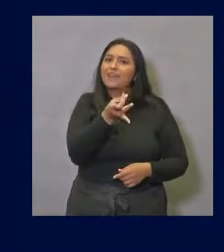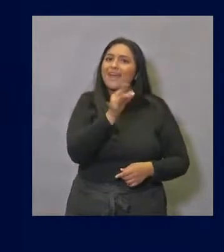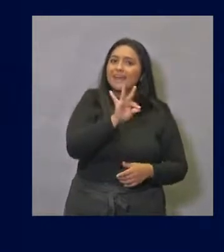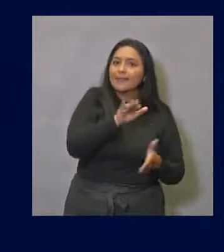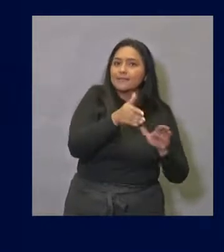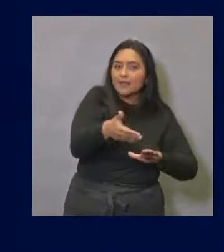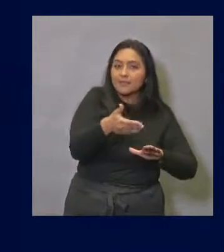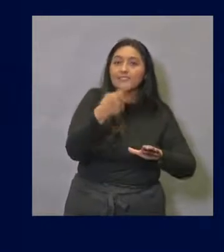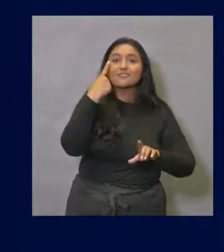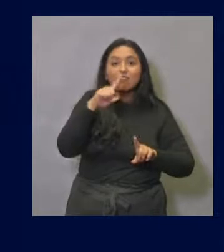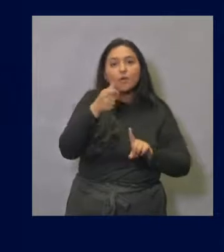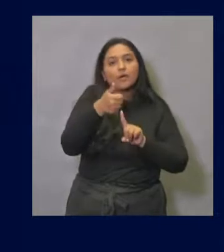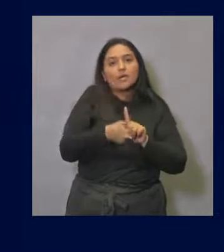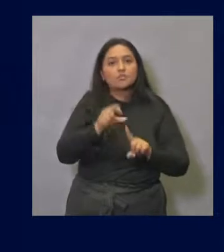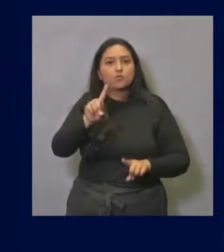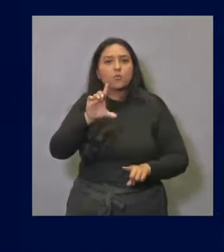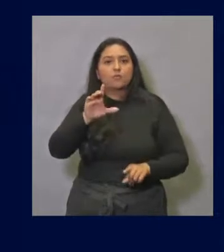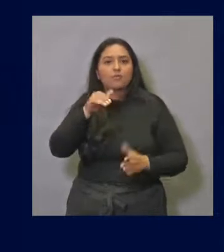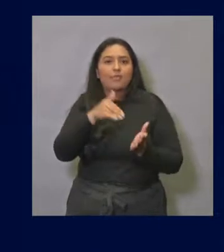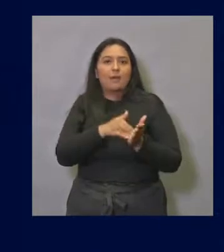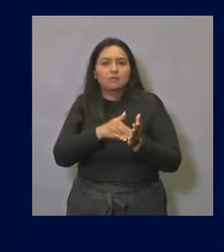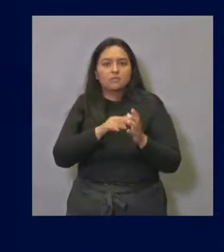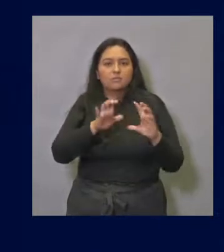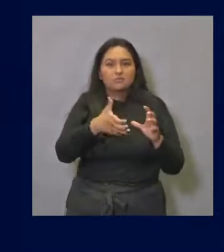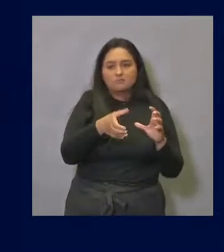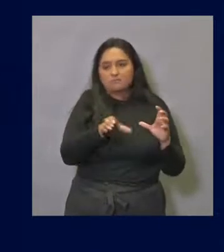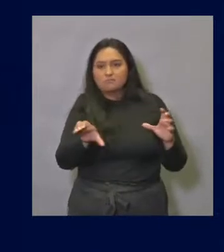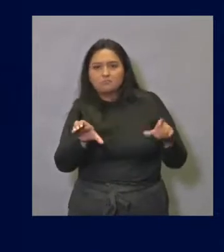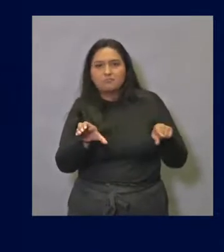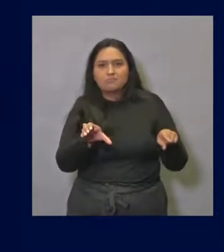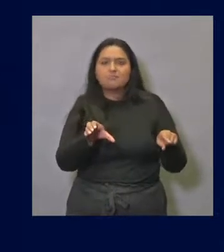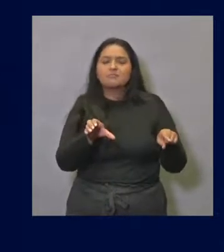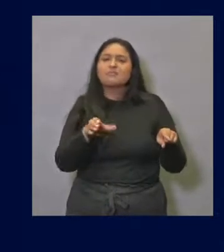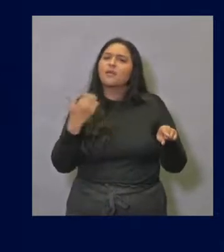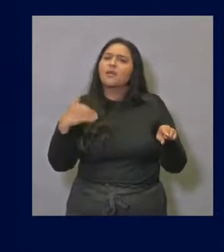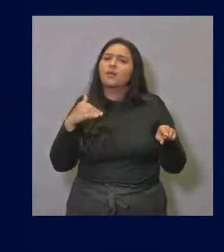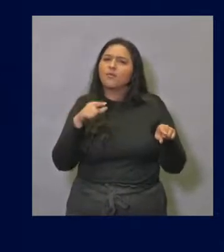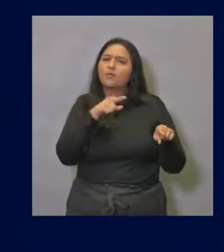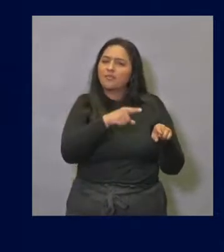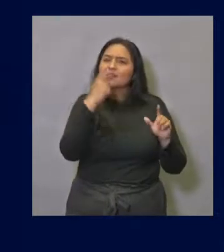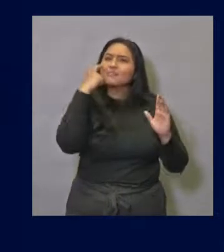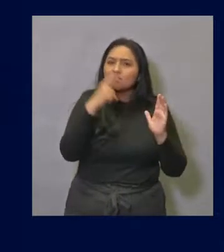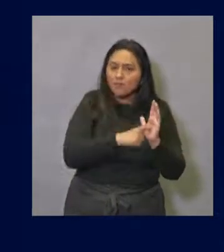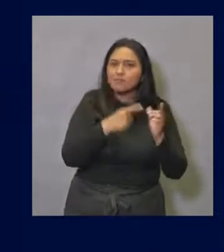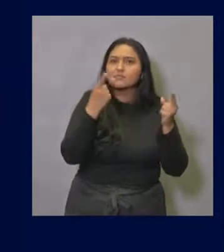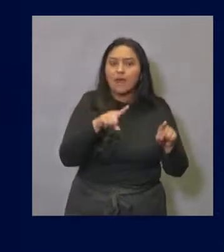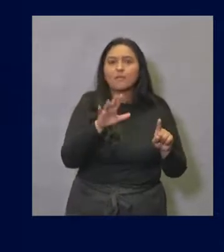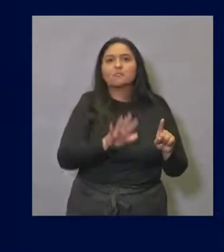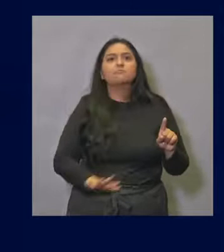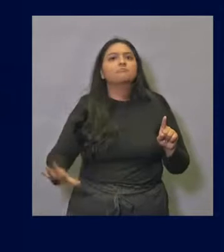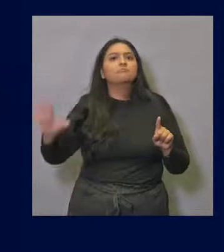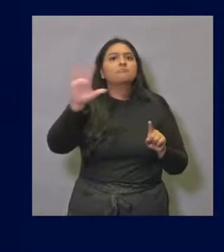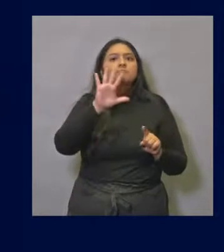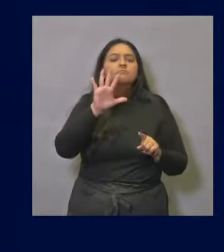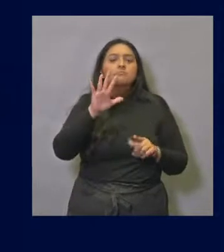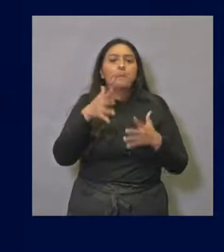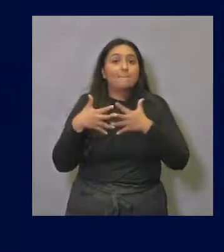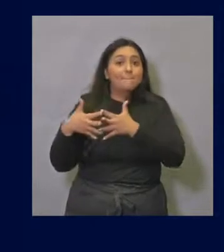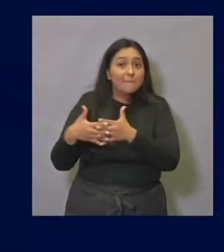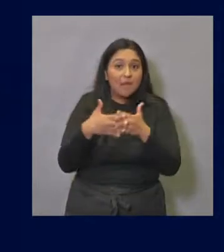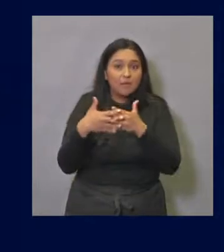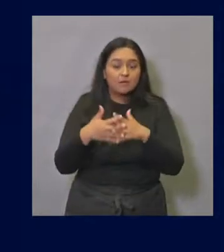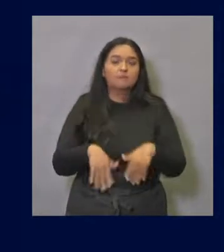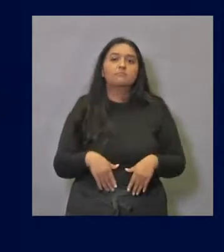per 100,000 men. And this, unfortunately, is a trend seen across the country. Black and Latino males